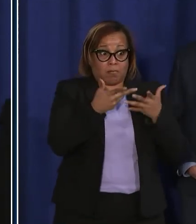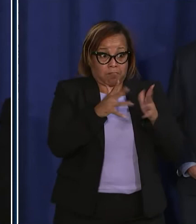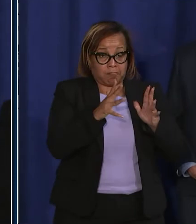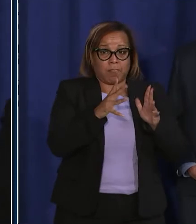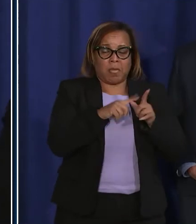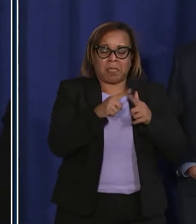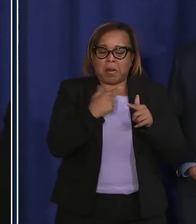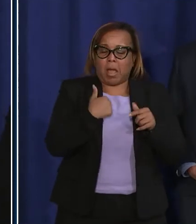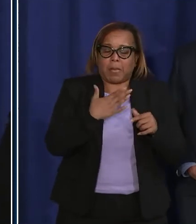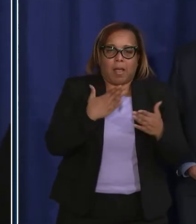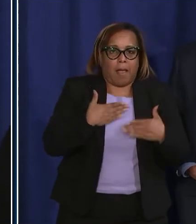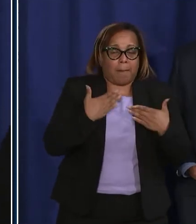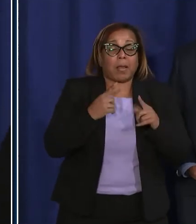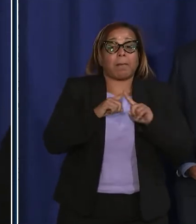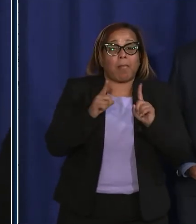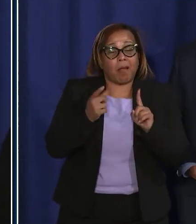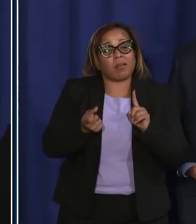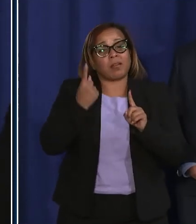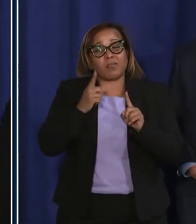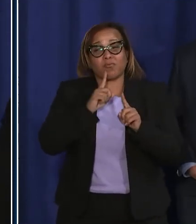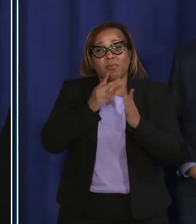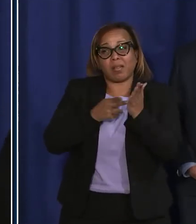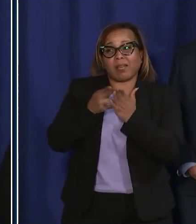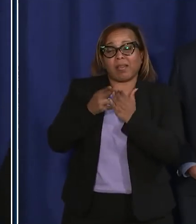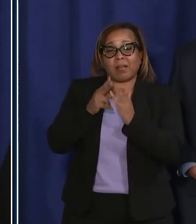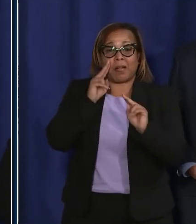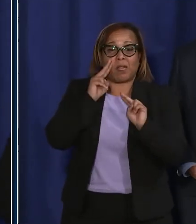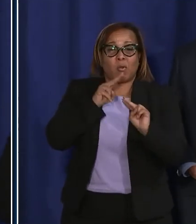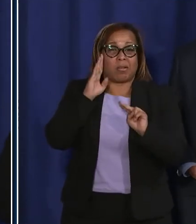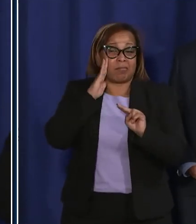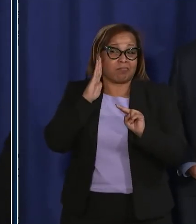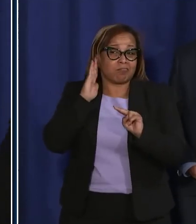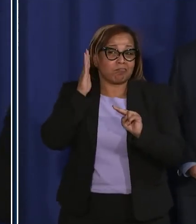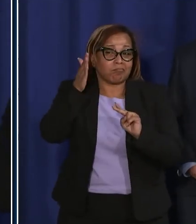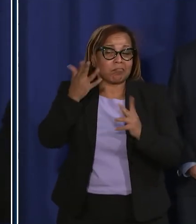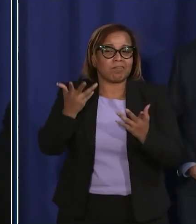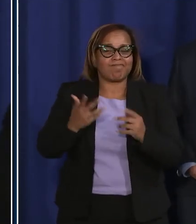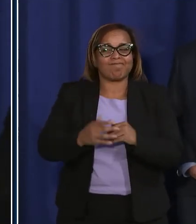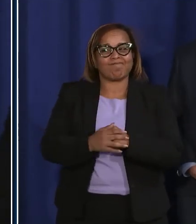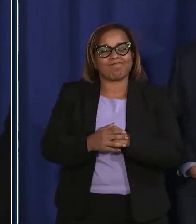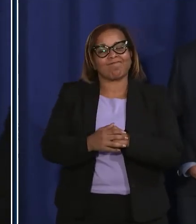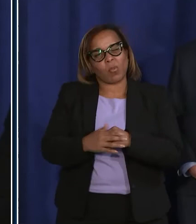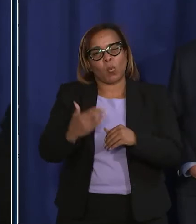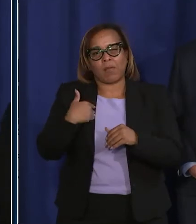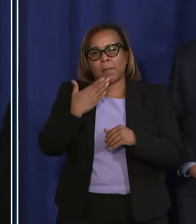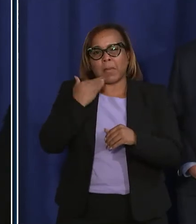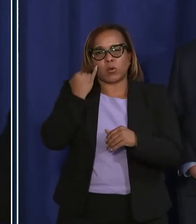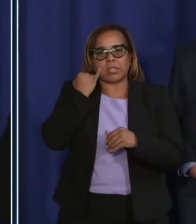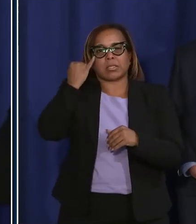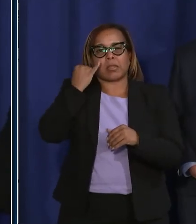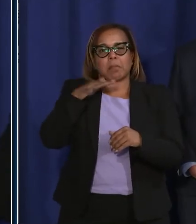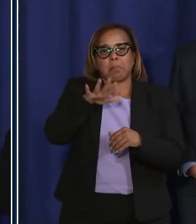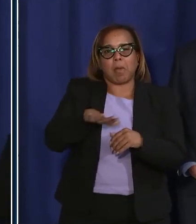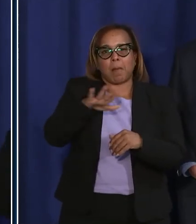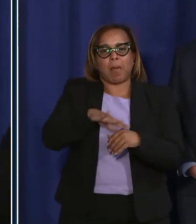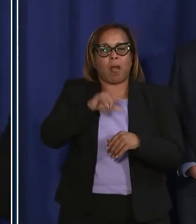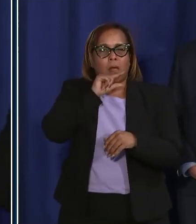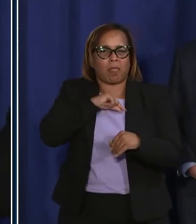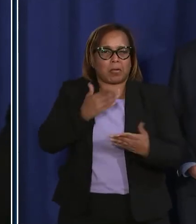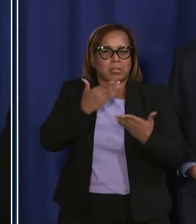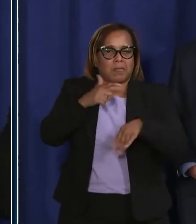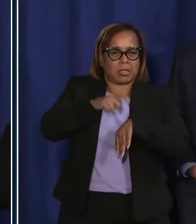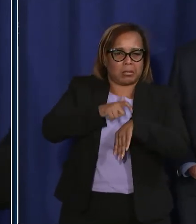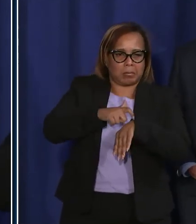I'd be very happy. But really looking ahead, we'll have a better sense, I think, by about Thanksgiving.